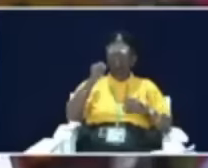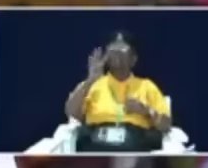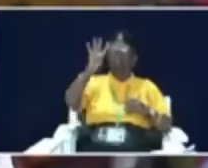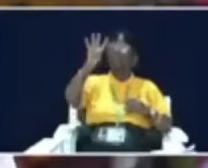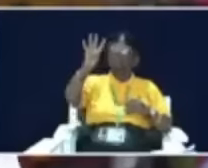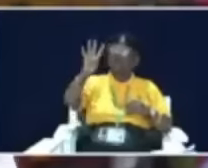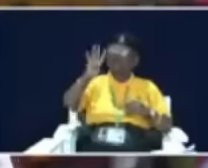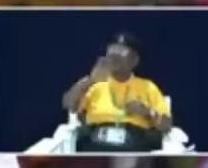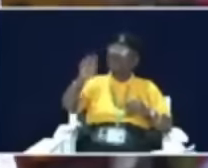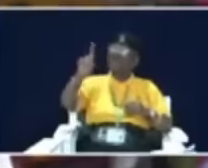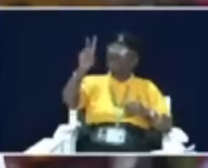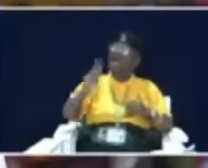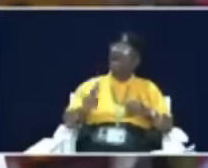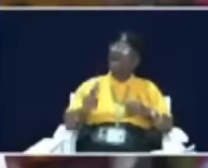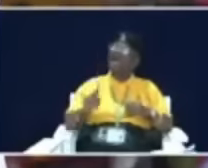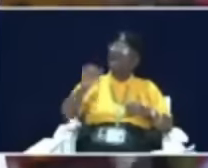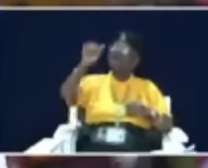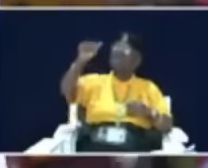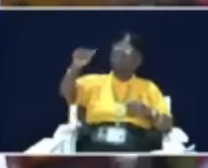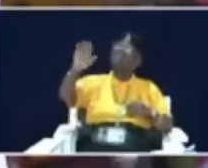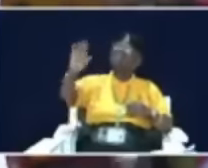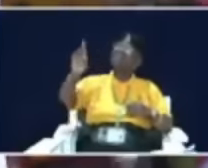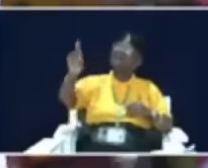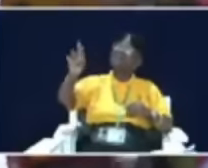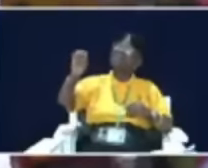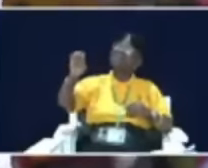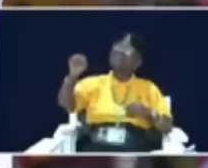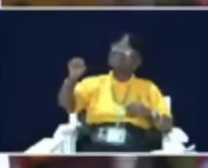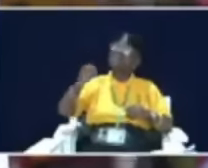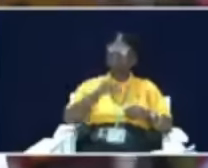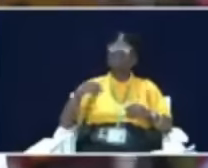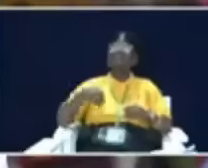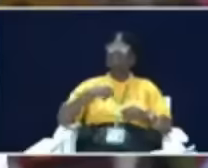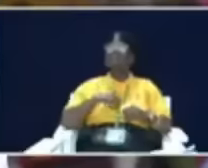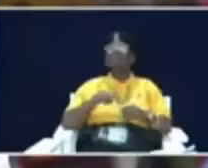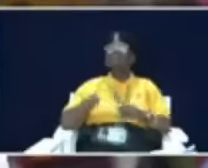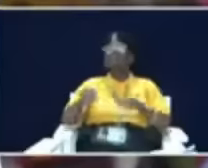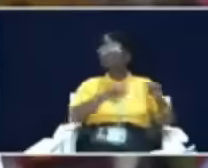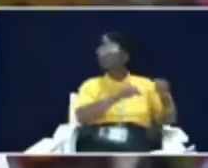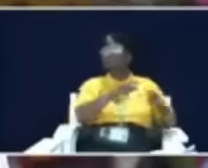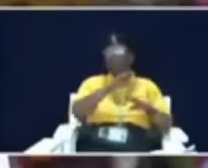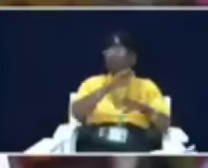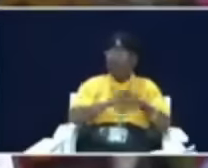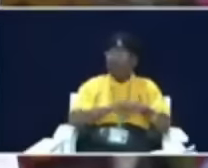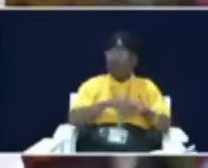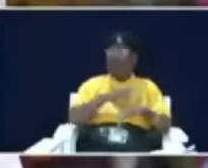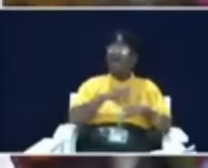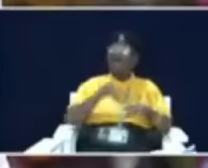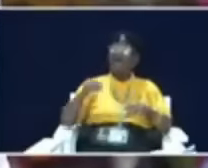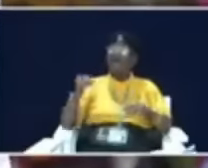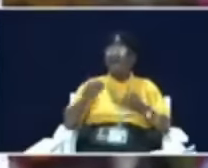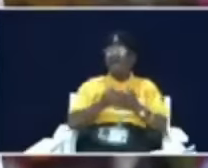And then we moved on and bought more acres, 9 today,